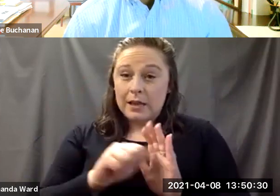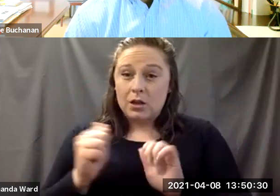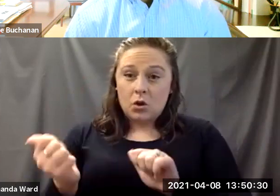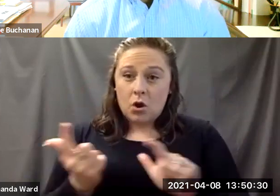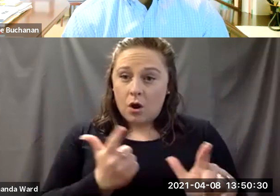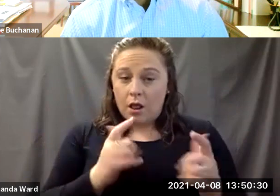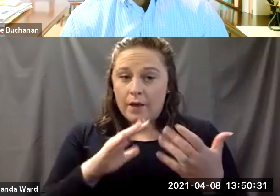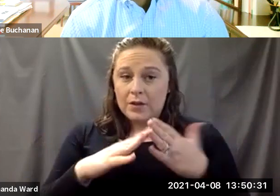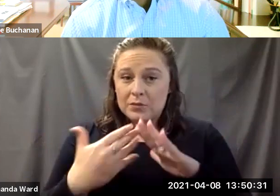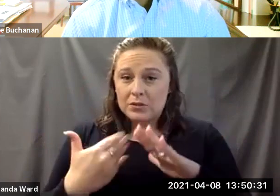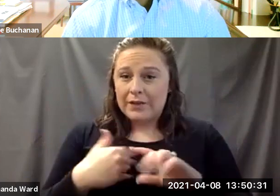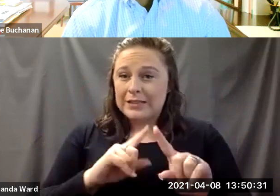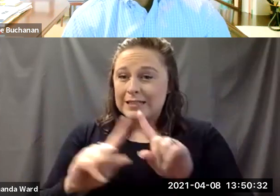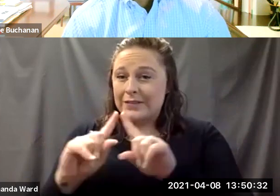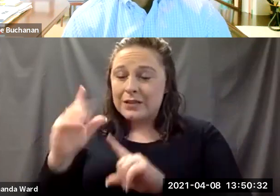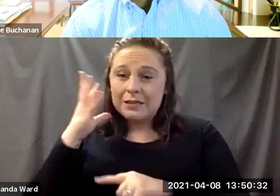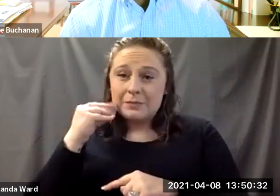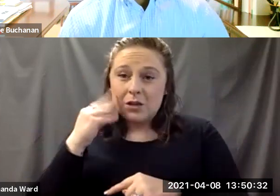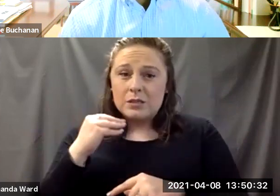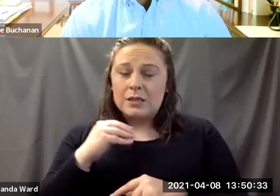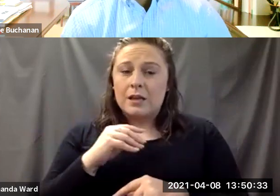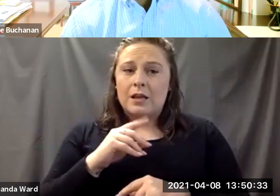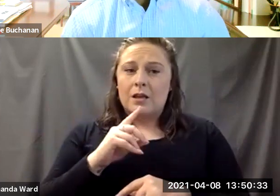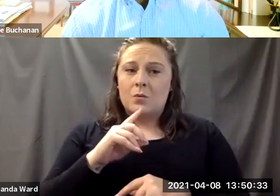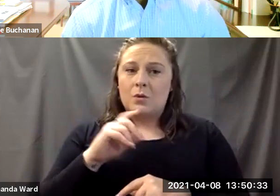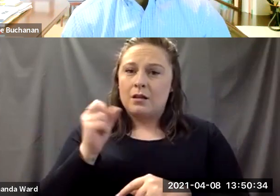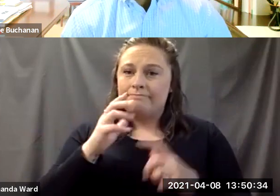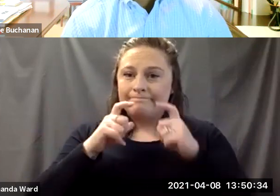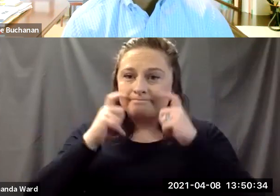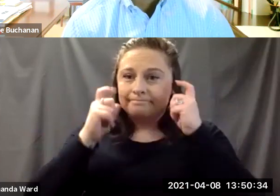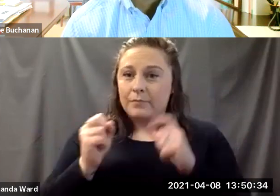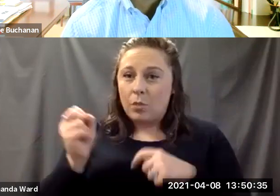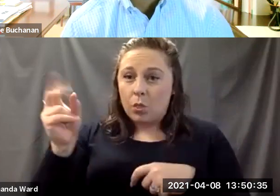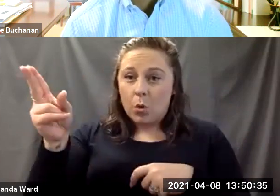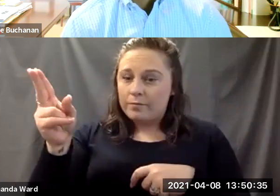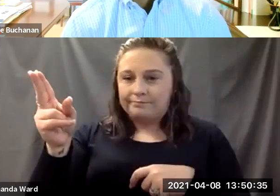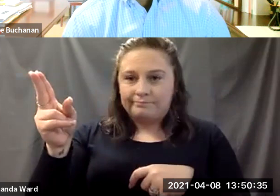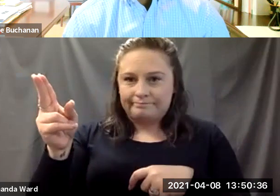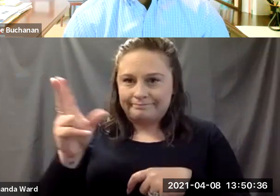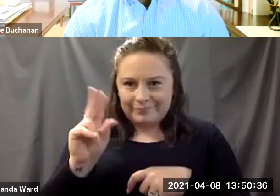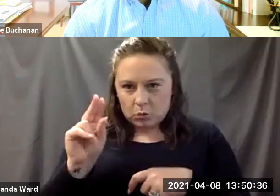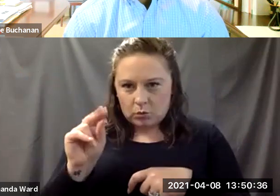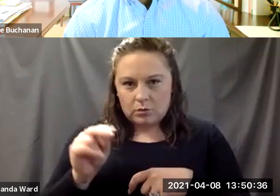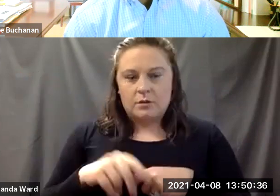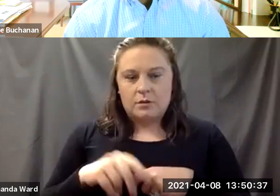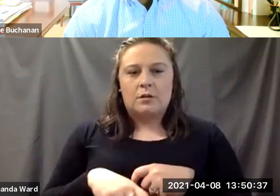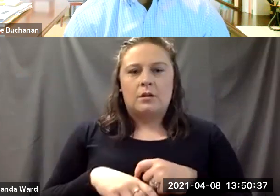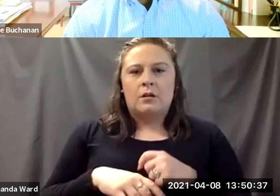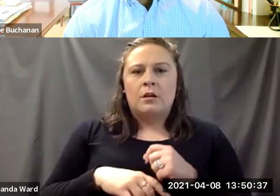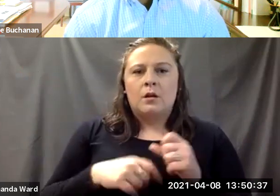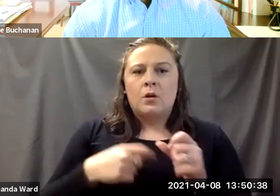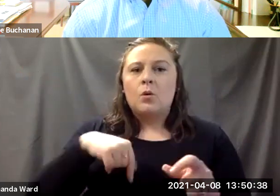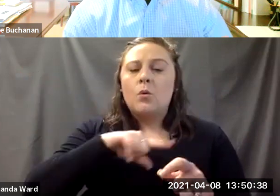communities that are having different experiences and just throw our masks away? Absolutely not.